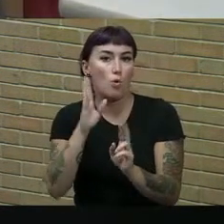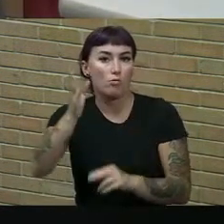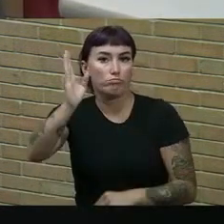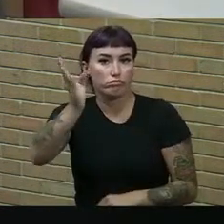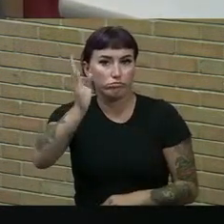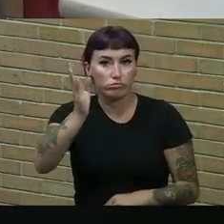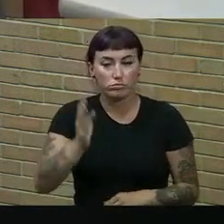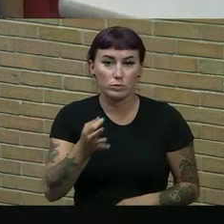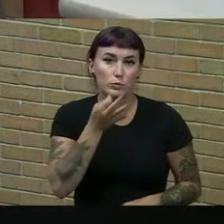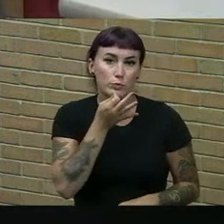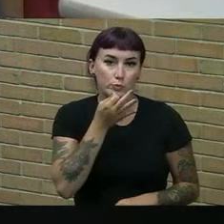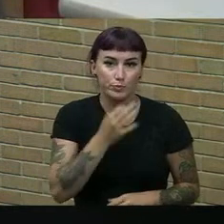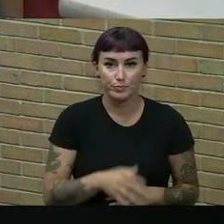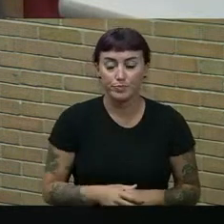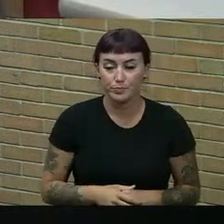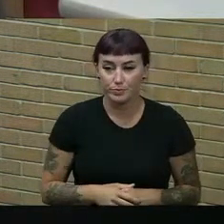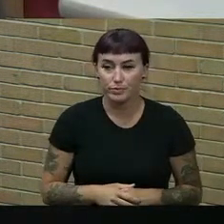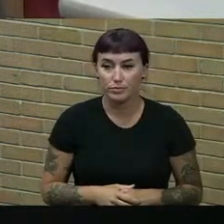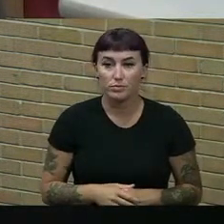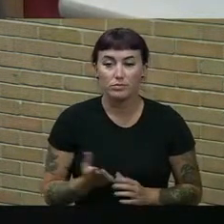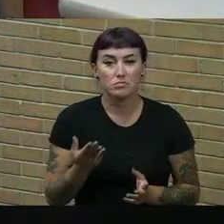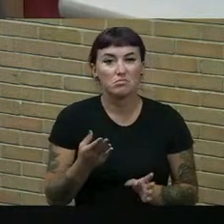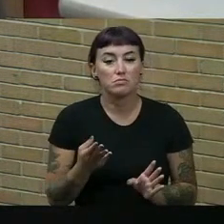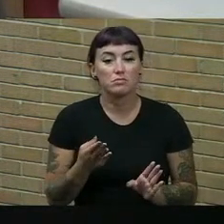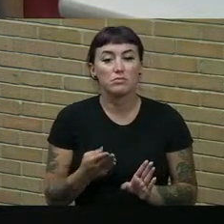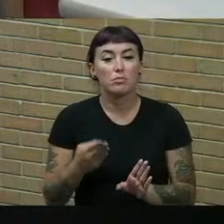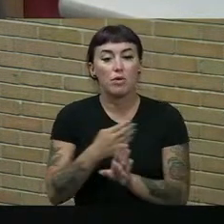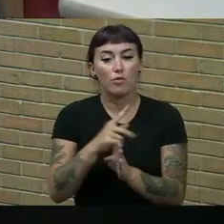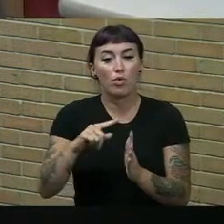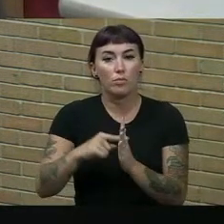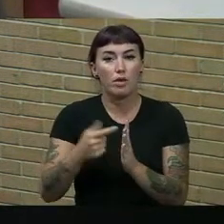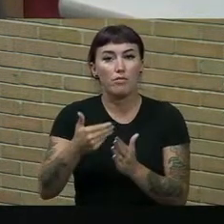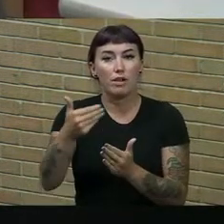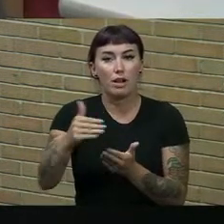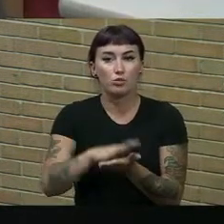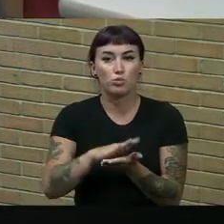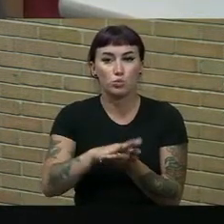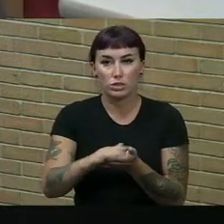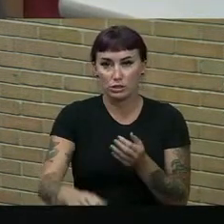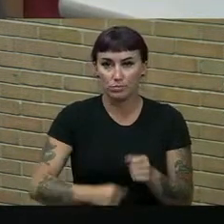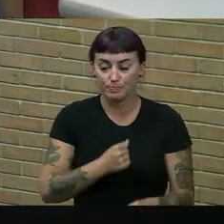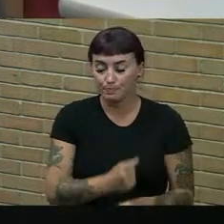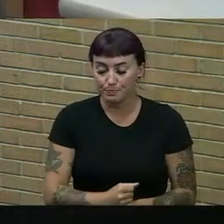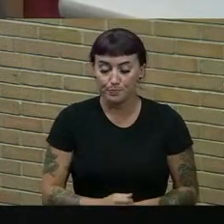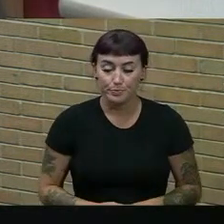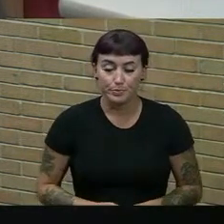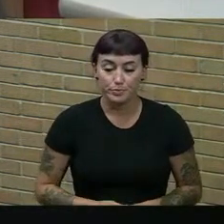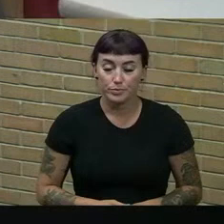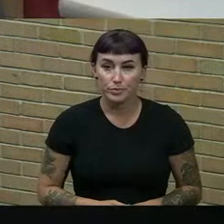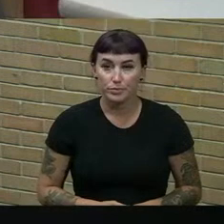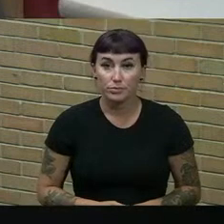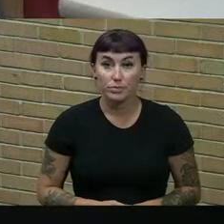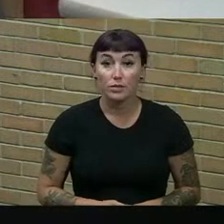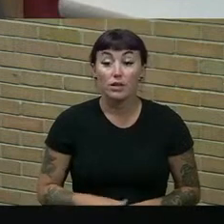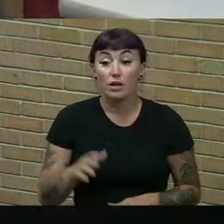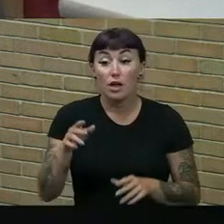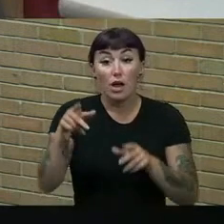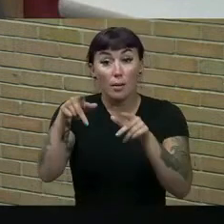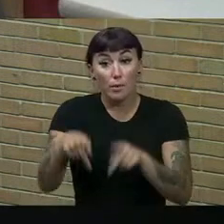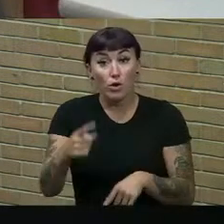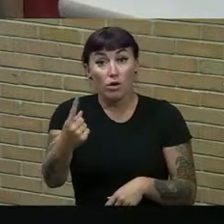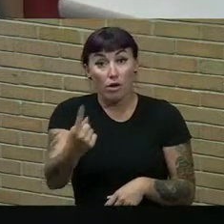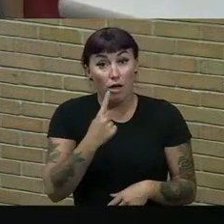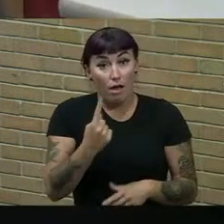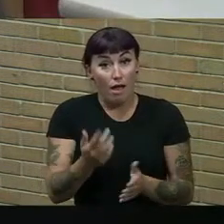to town board before the beginning of the next school year. A resident came in and